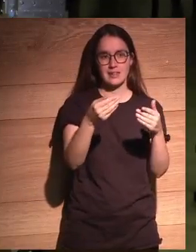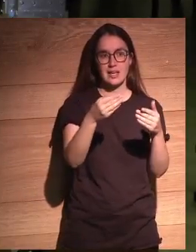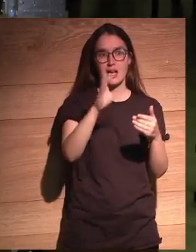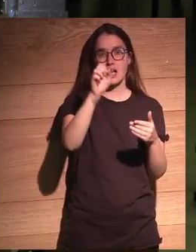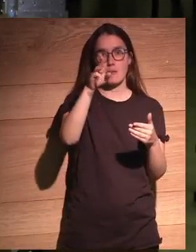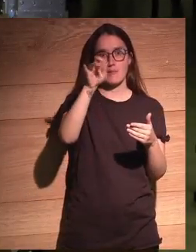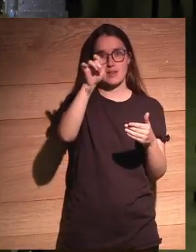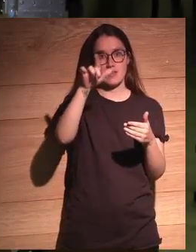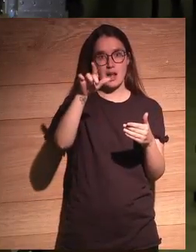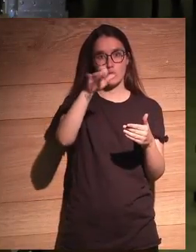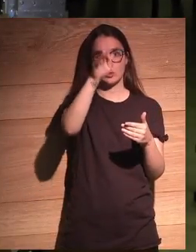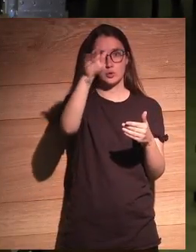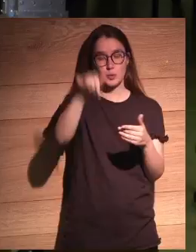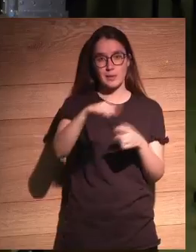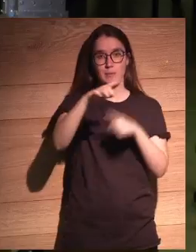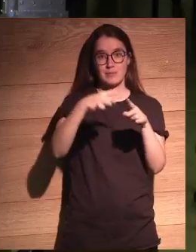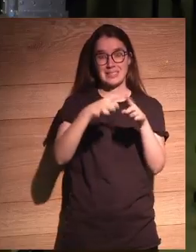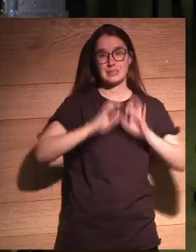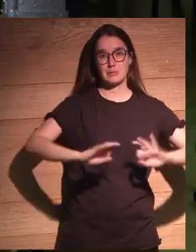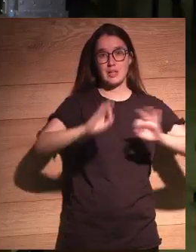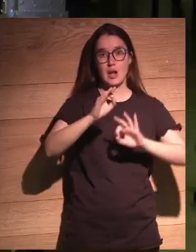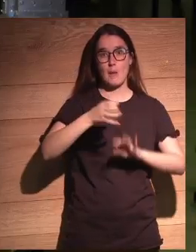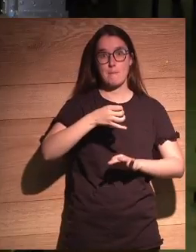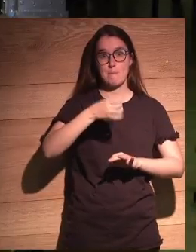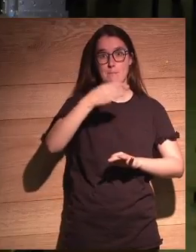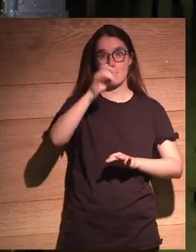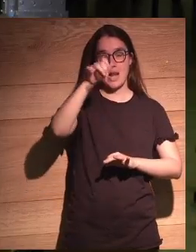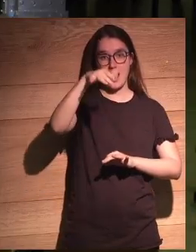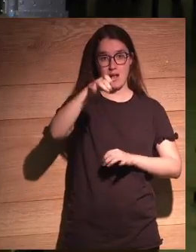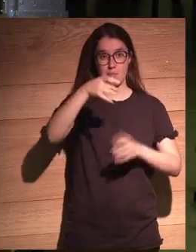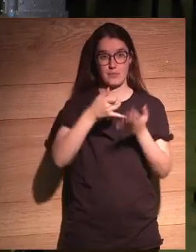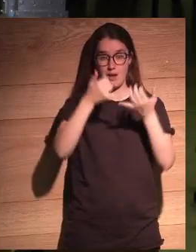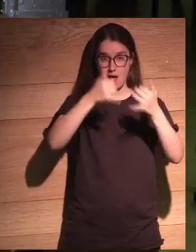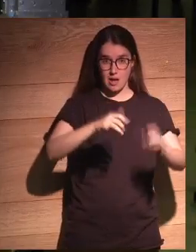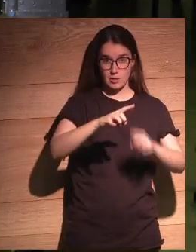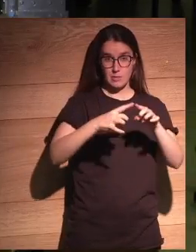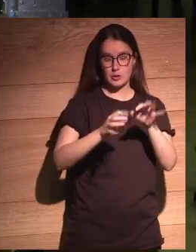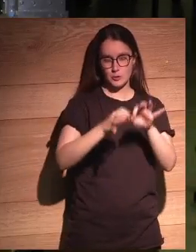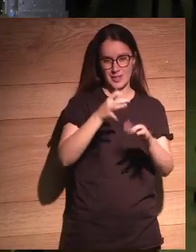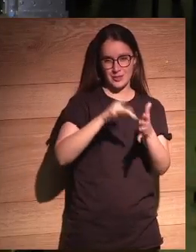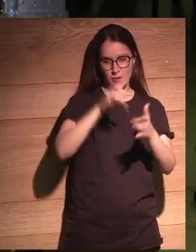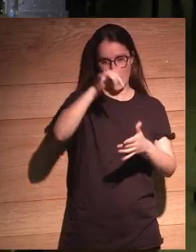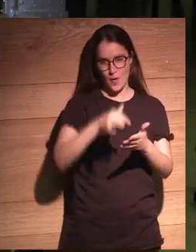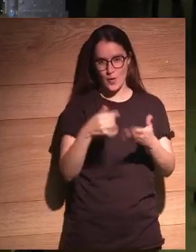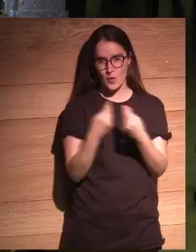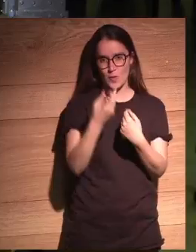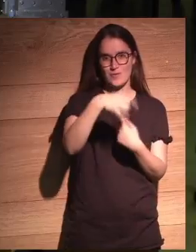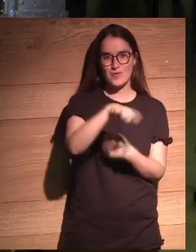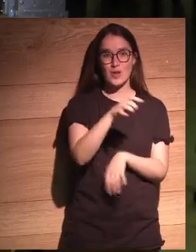if we should. It's common, but I would like to thank Captain Swing, the publishers,